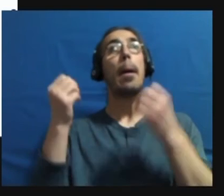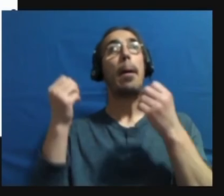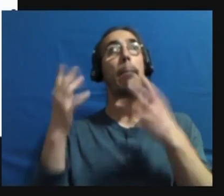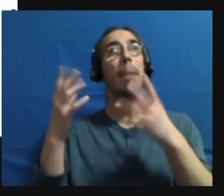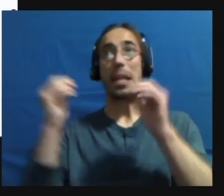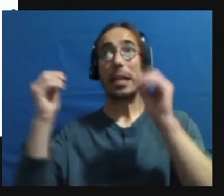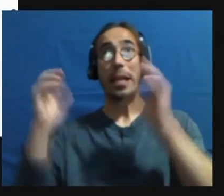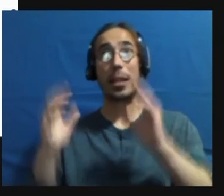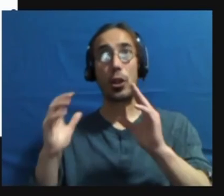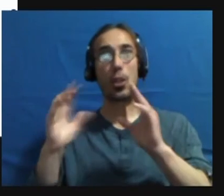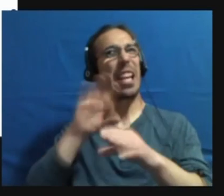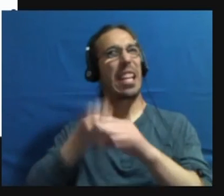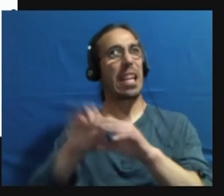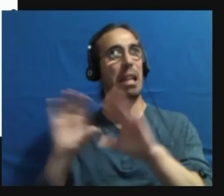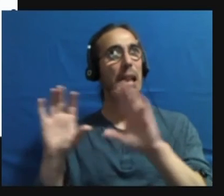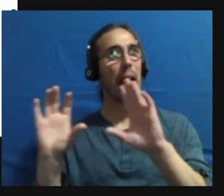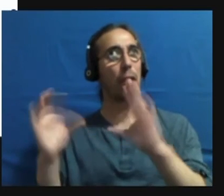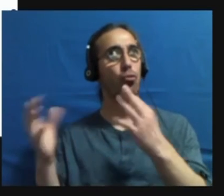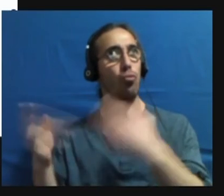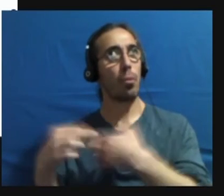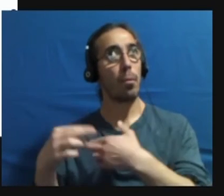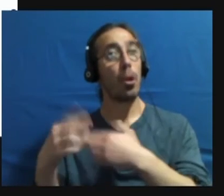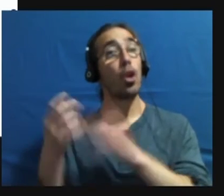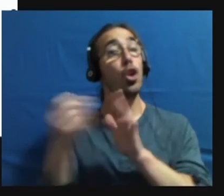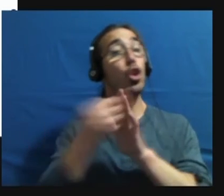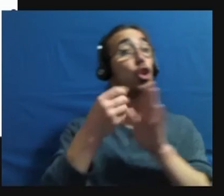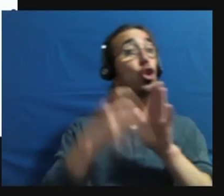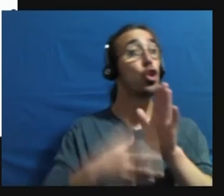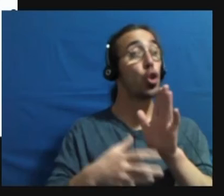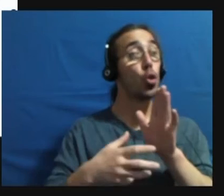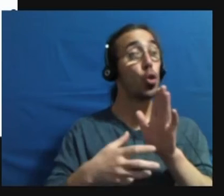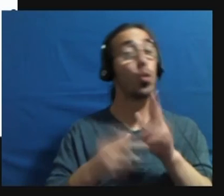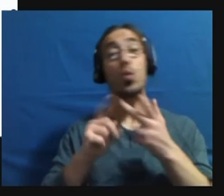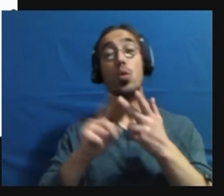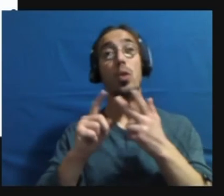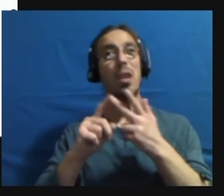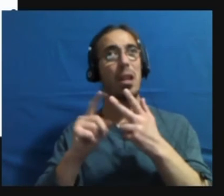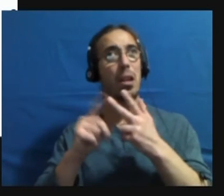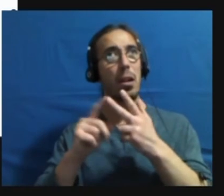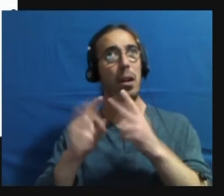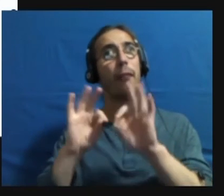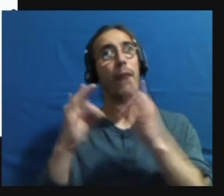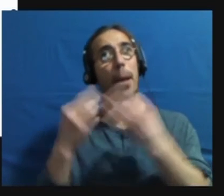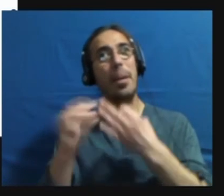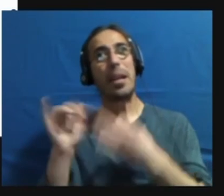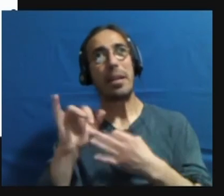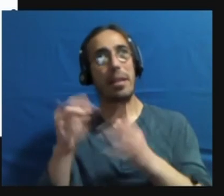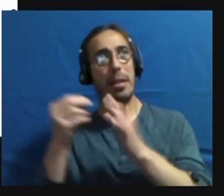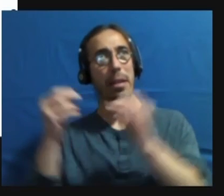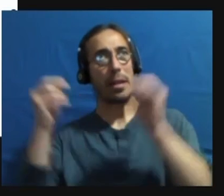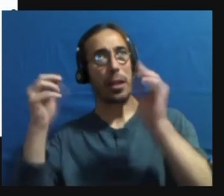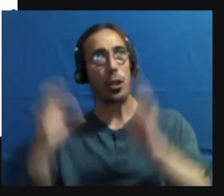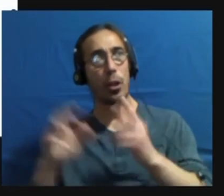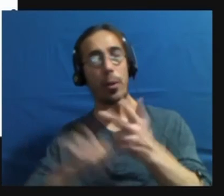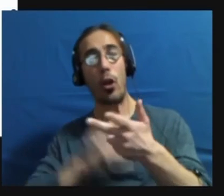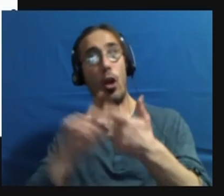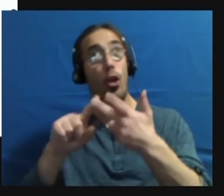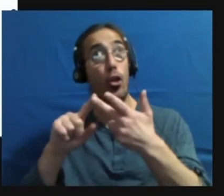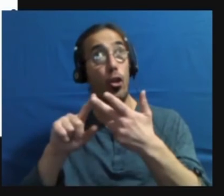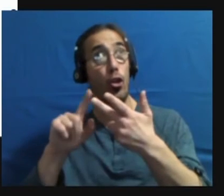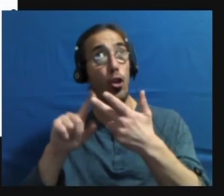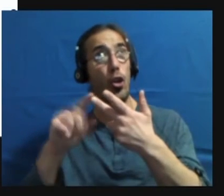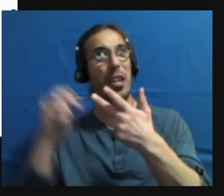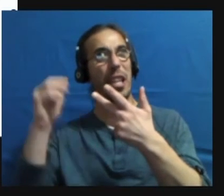in the classroom. There's students as teacher, teacher as teacher, families as teacher. But the third teacher, actually,